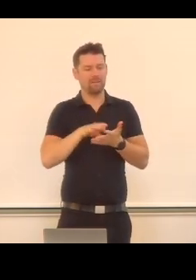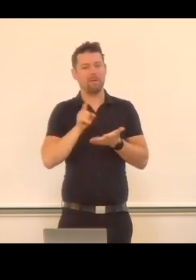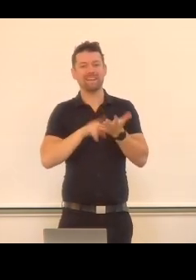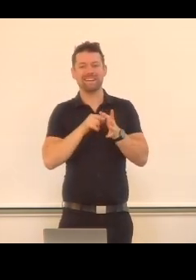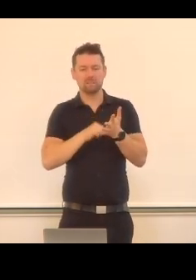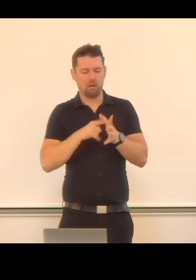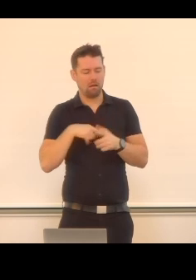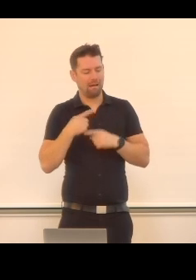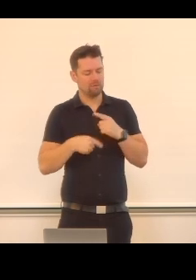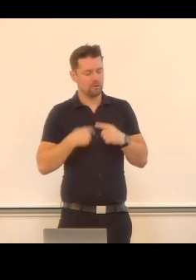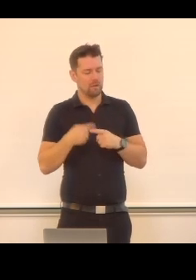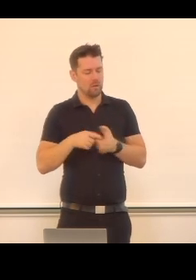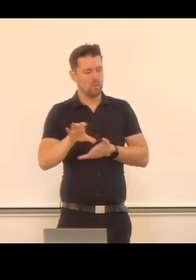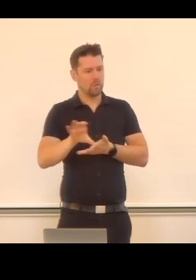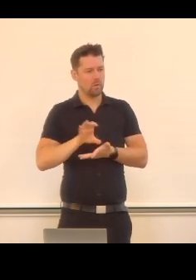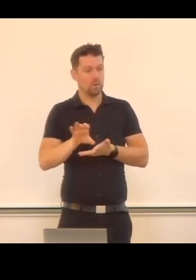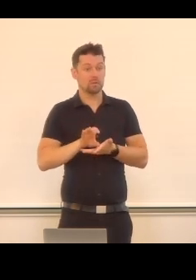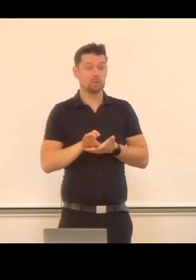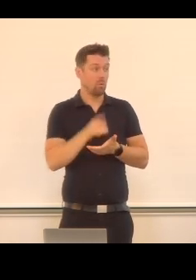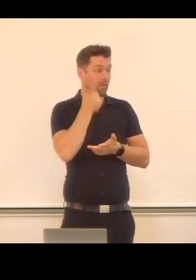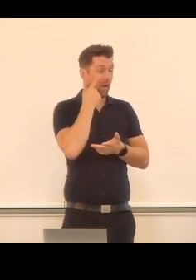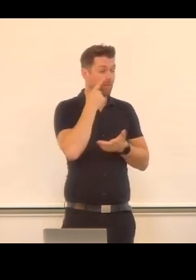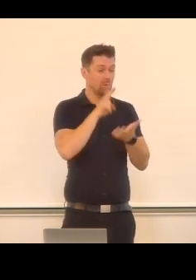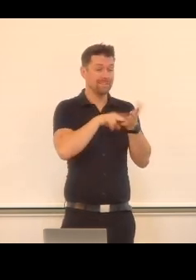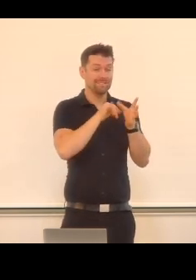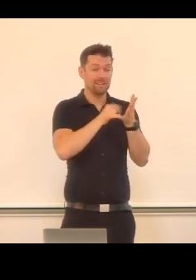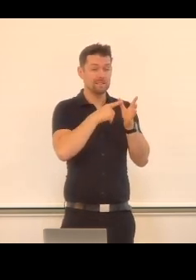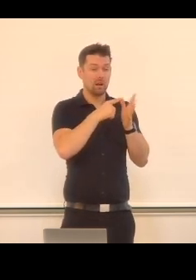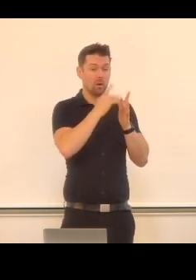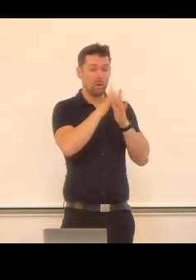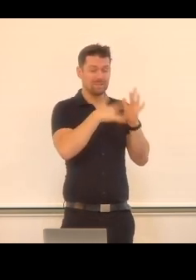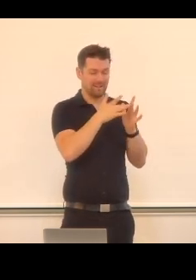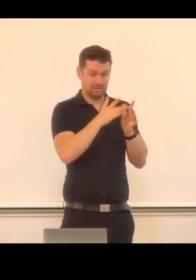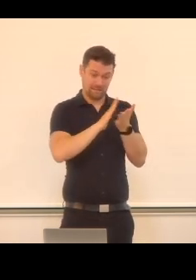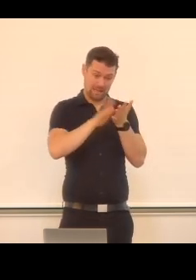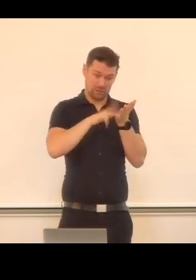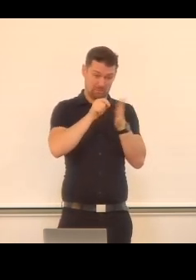So you find information about HMP on the NASA websites because they are definitely involved.